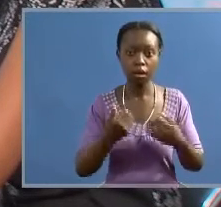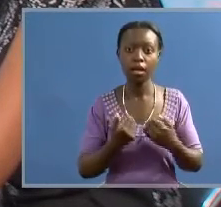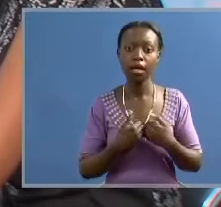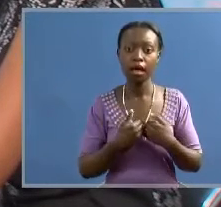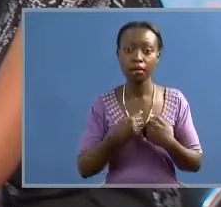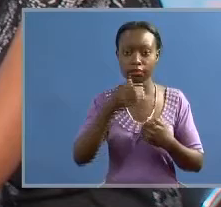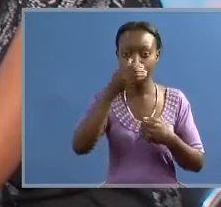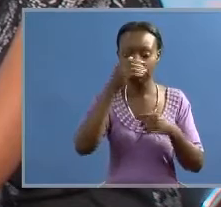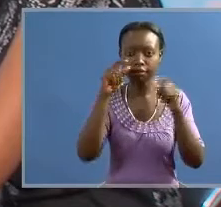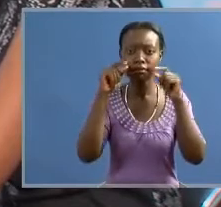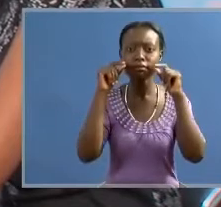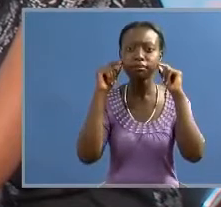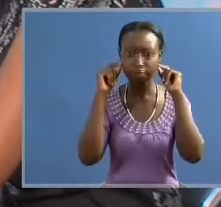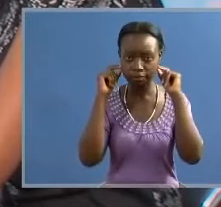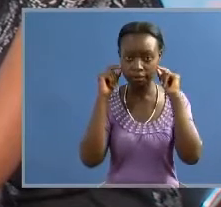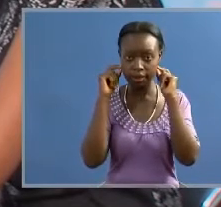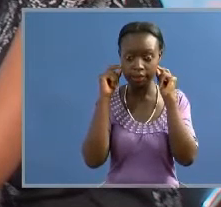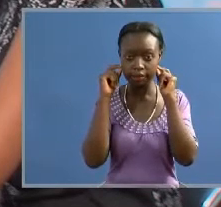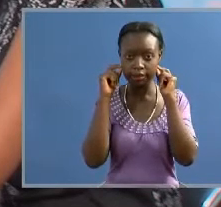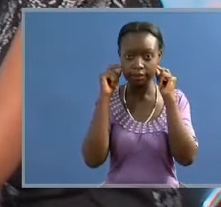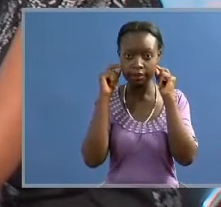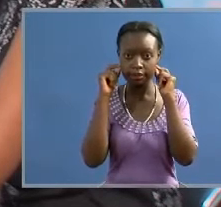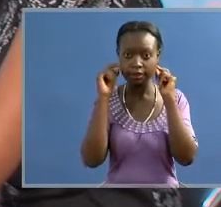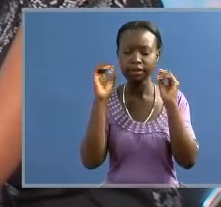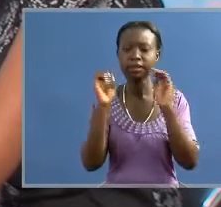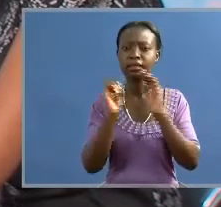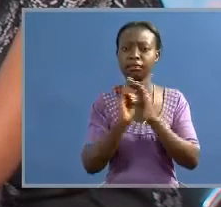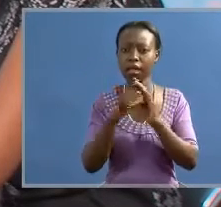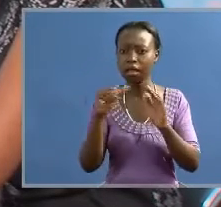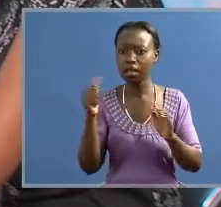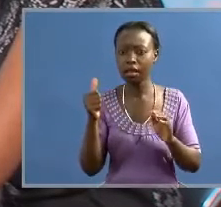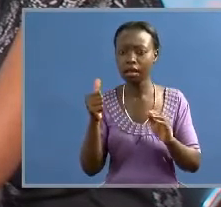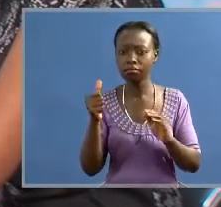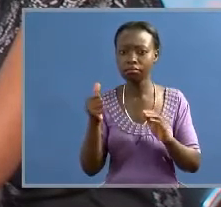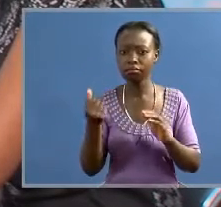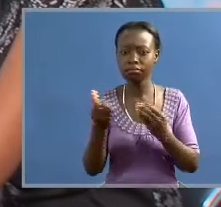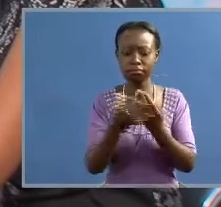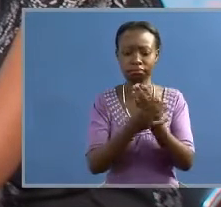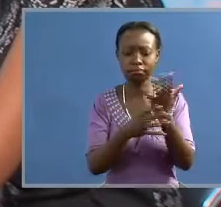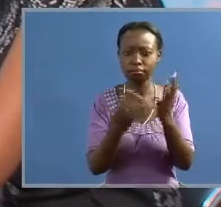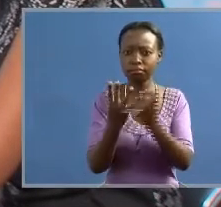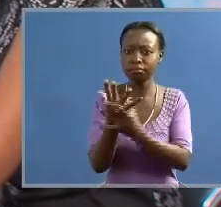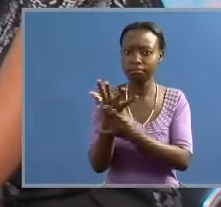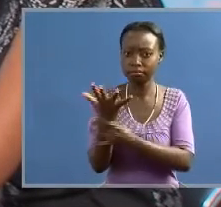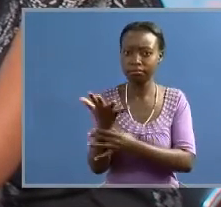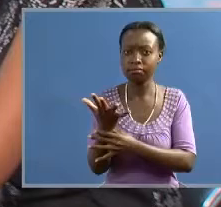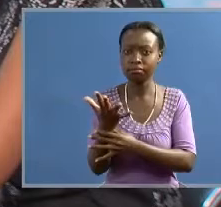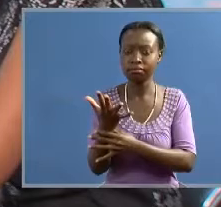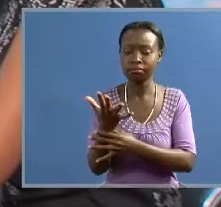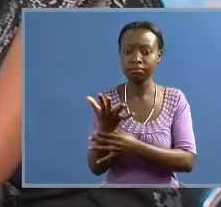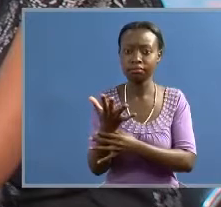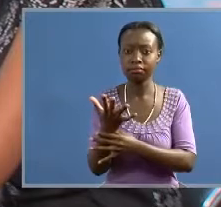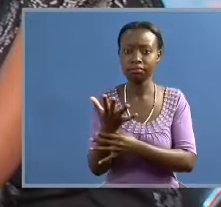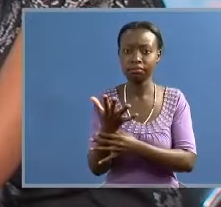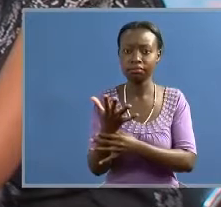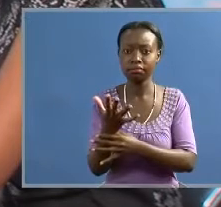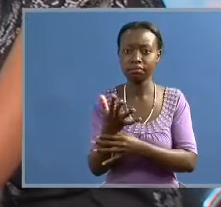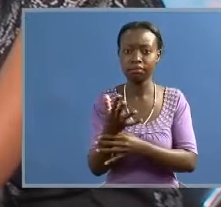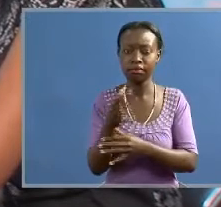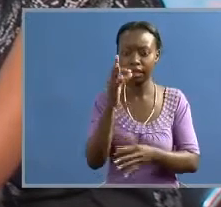personal protective equipment, like the protective gear that they put as they handle suspected or